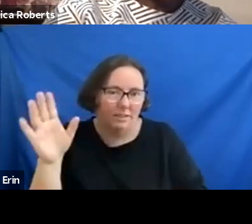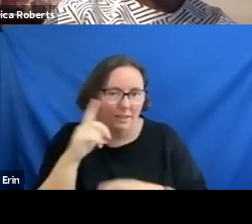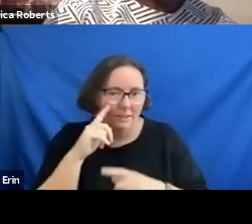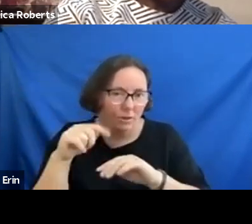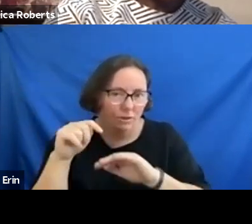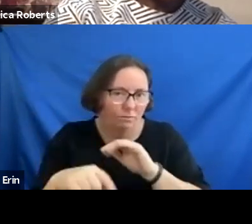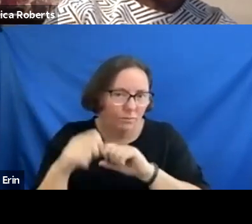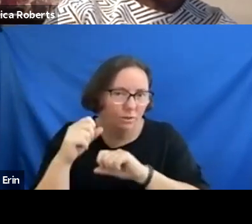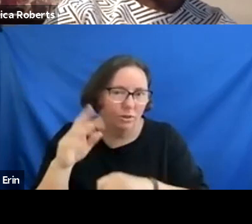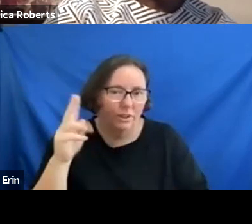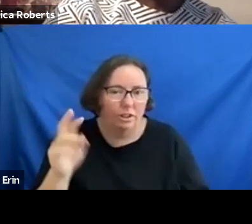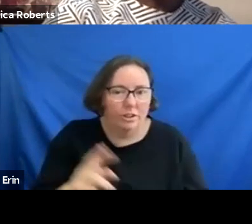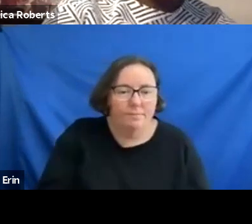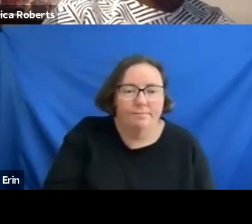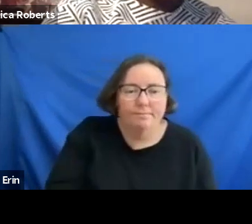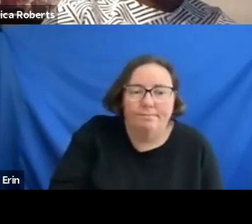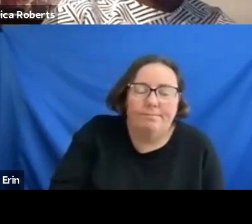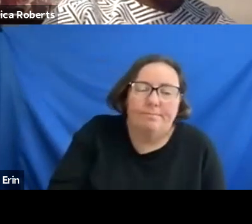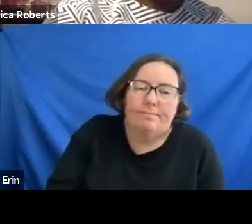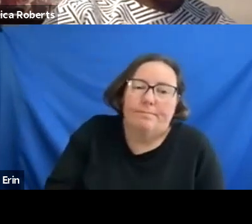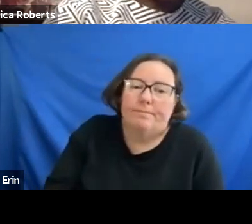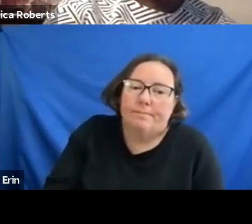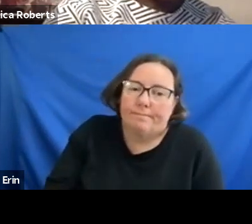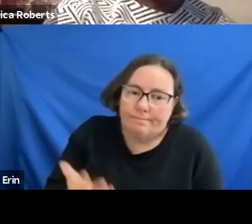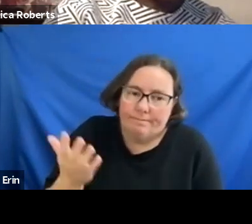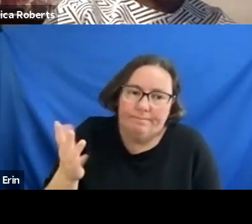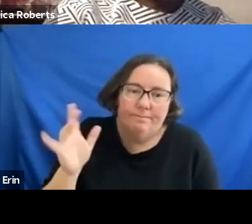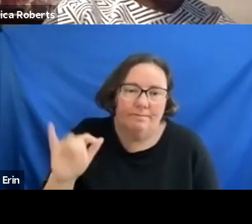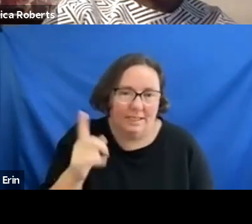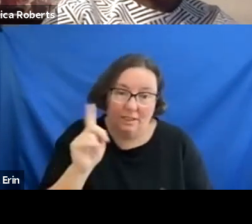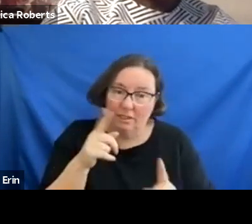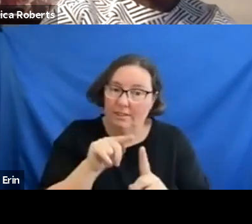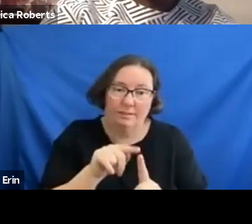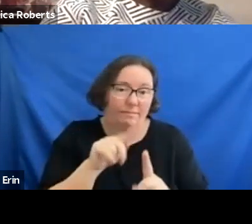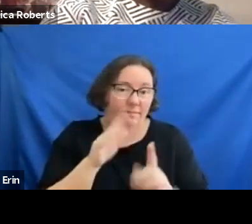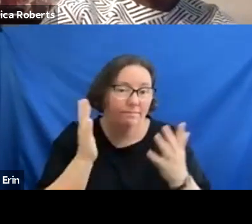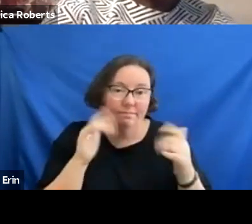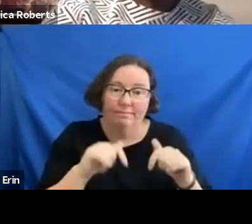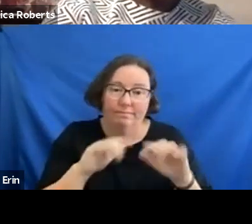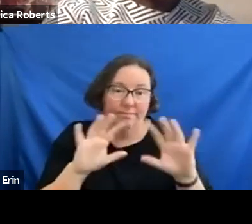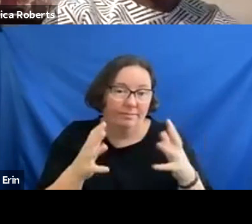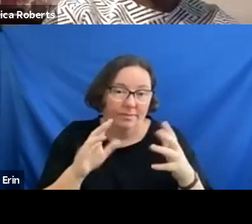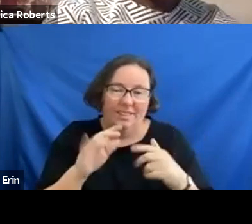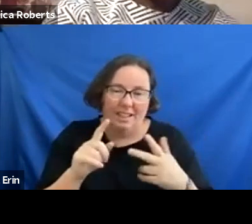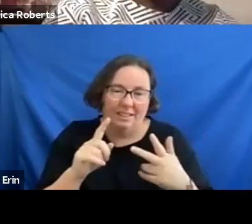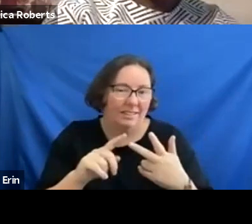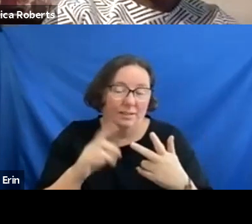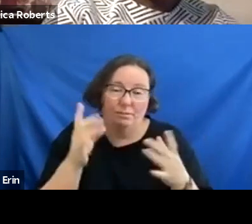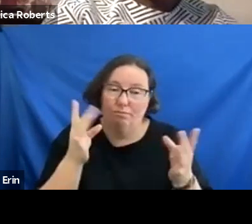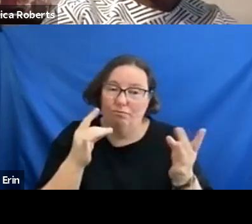rigor. And that's actually where the rubber, that's the third rail.